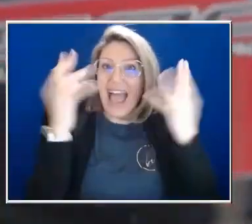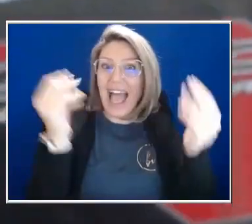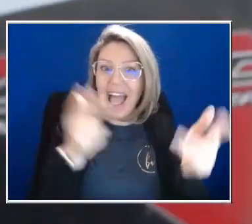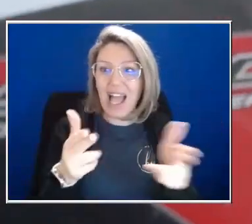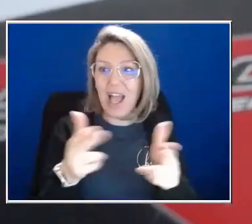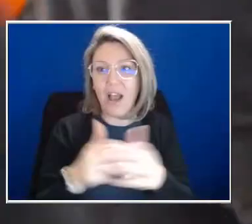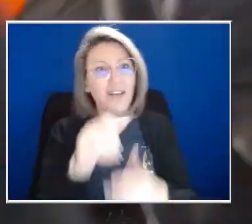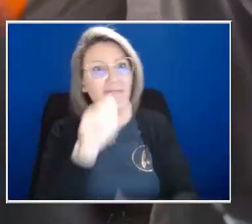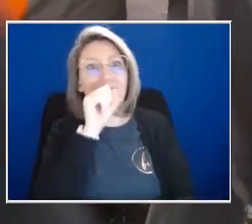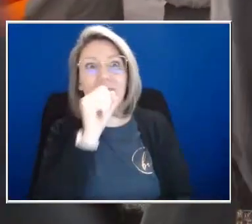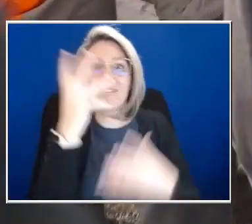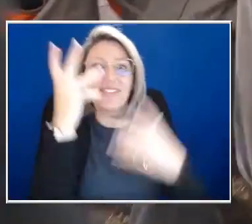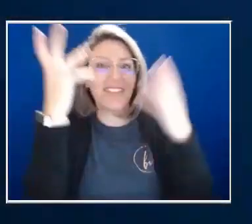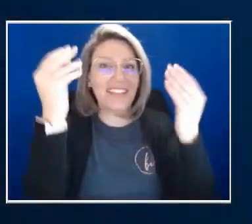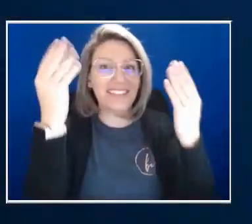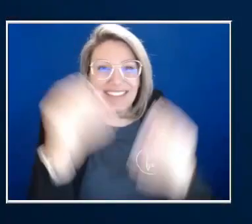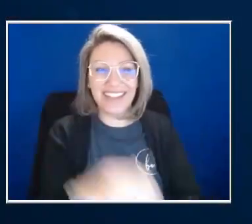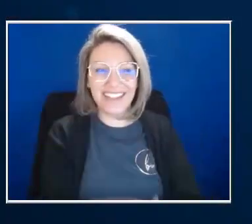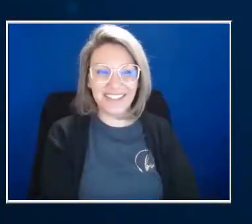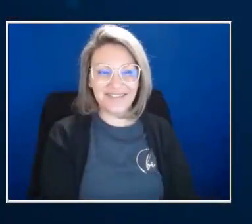love being outside.